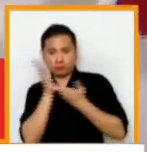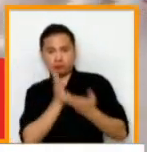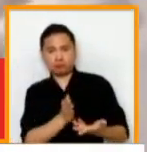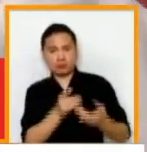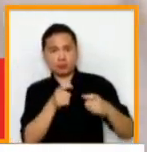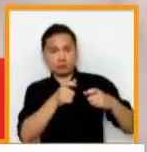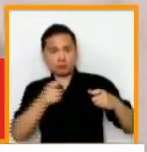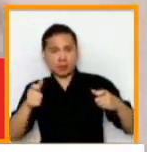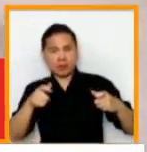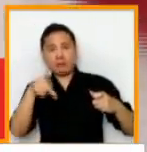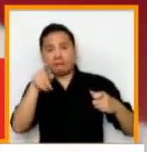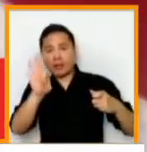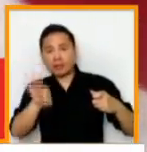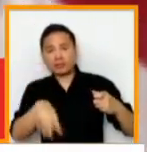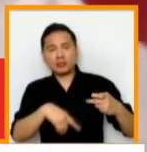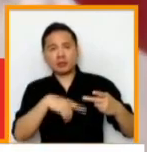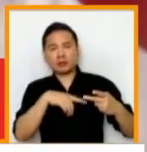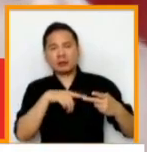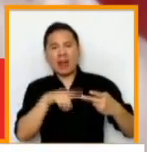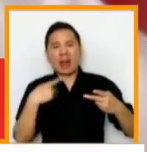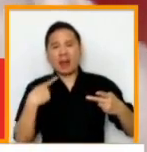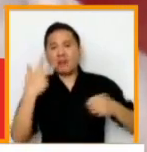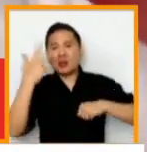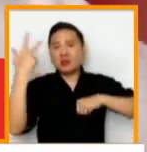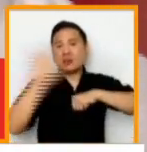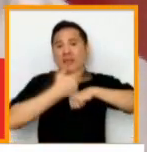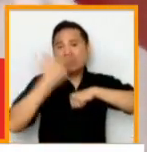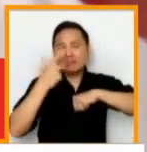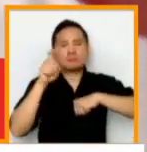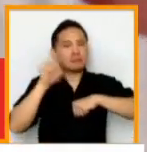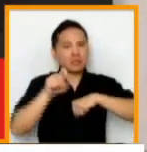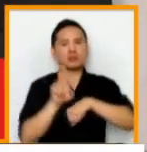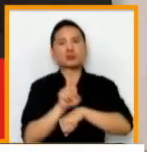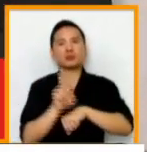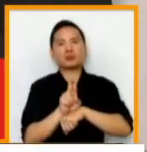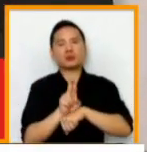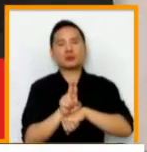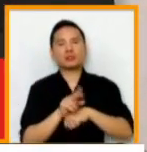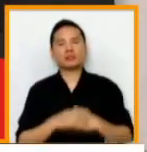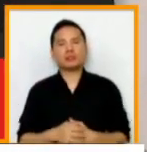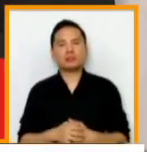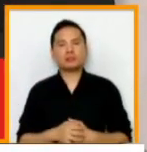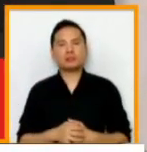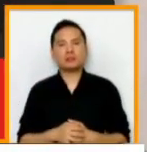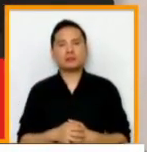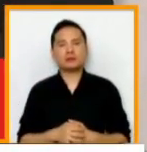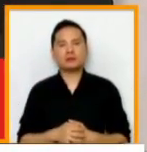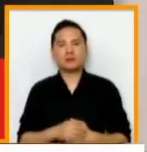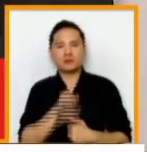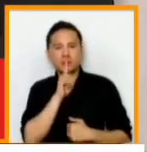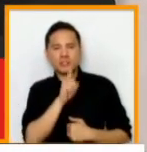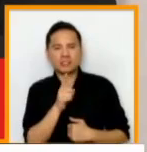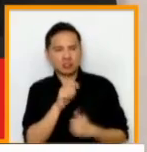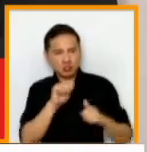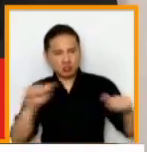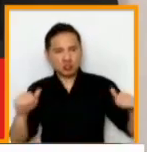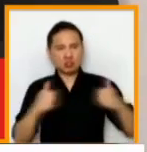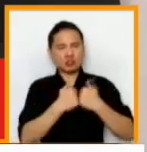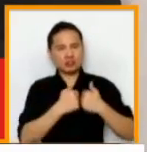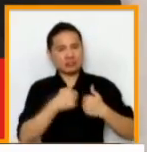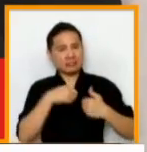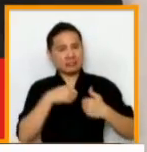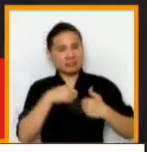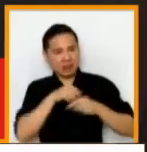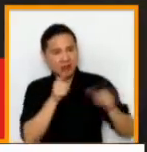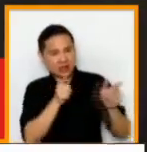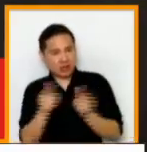Pfizer, there are only 3 days that you will administer that. So the logistical challenge is very complicated